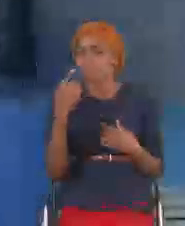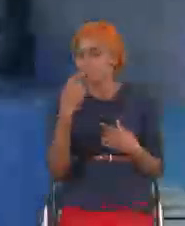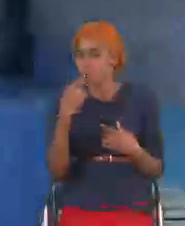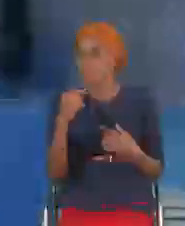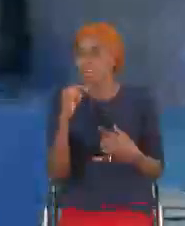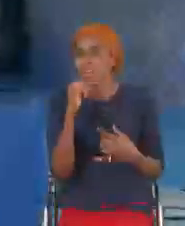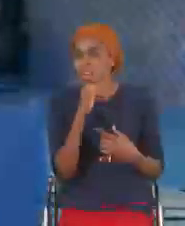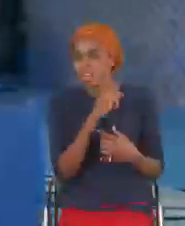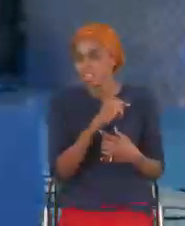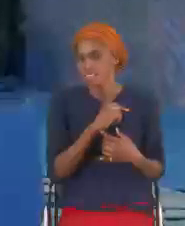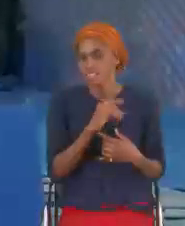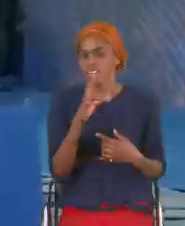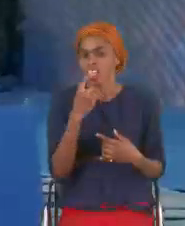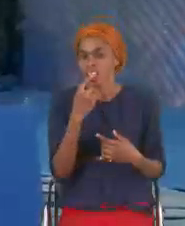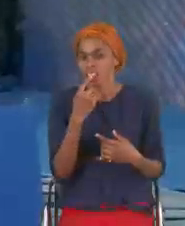lies.